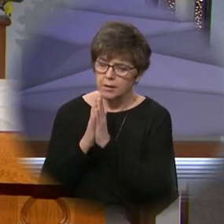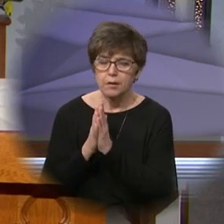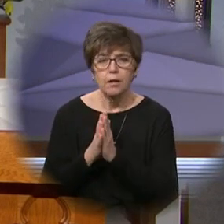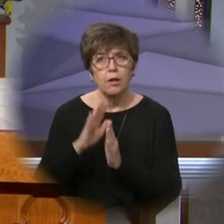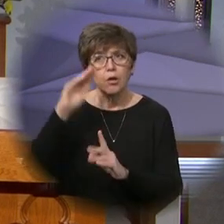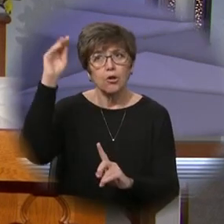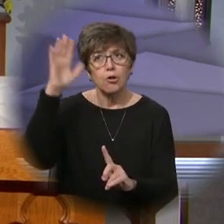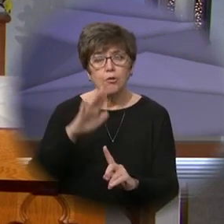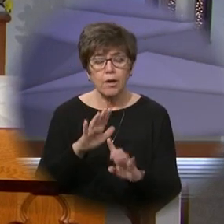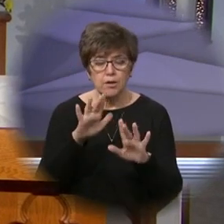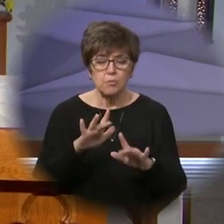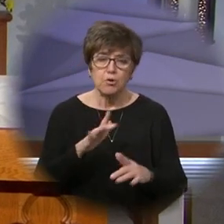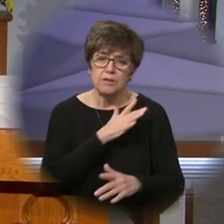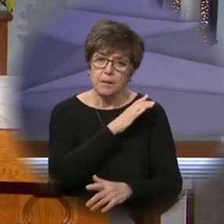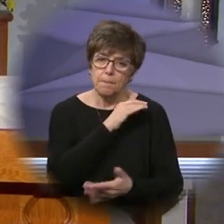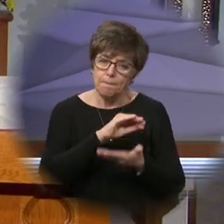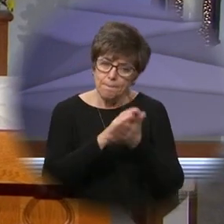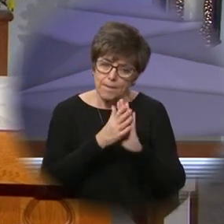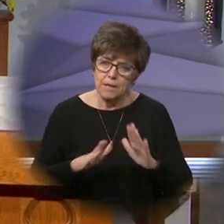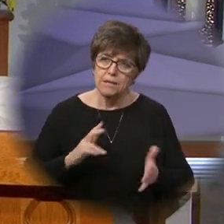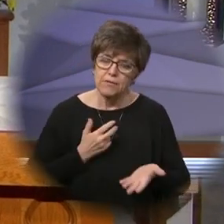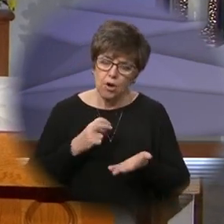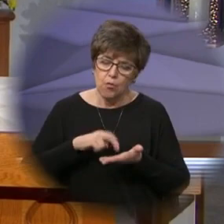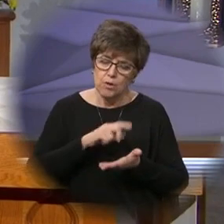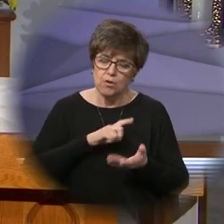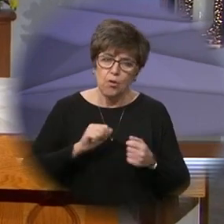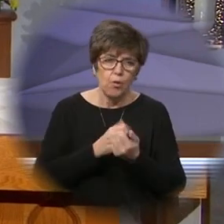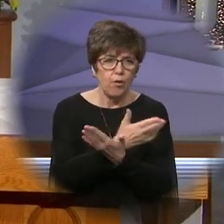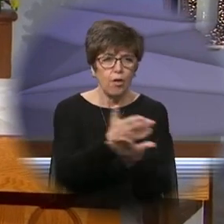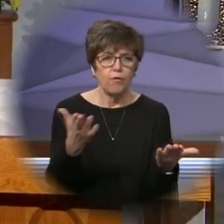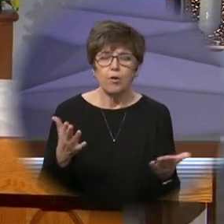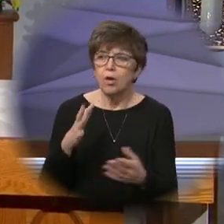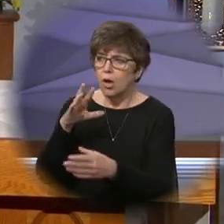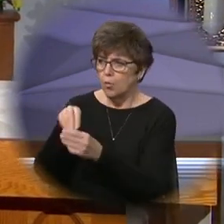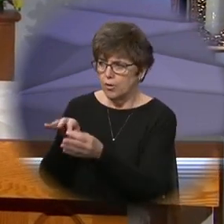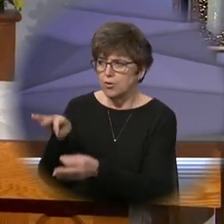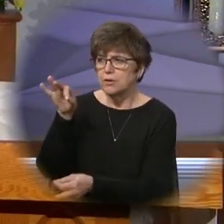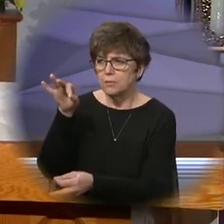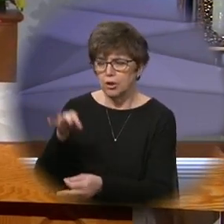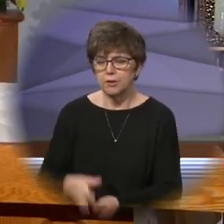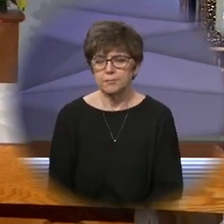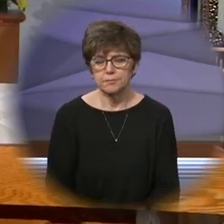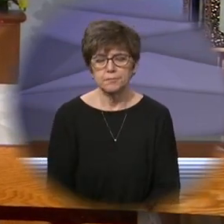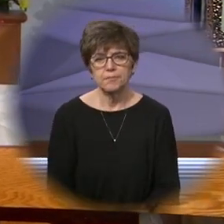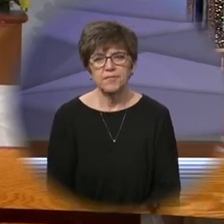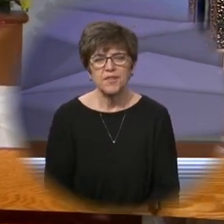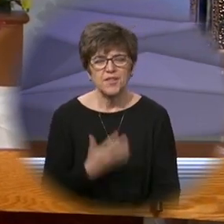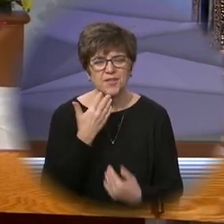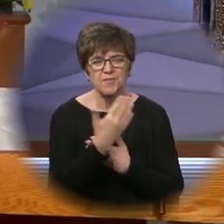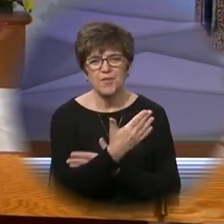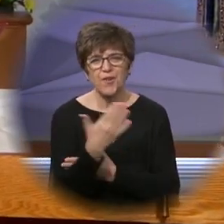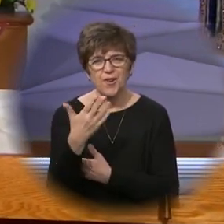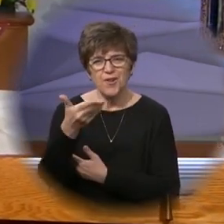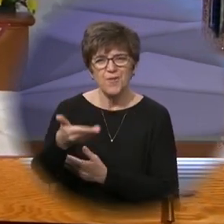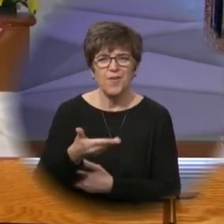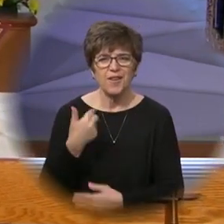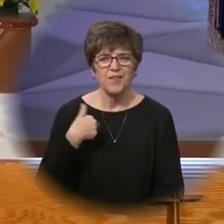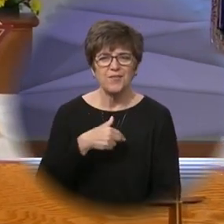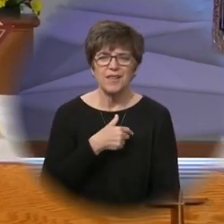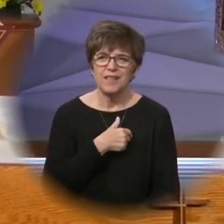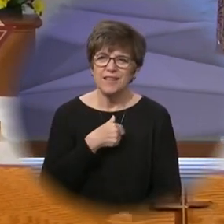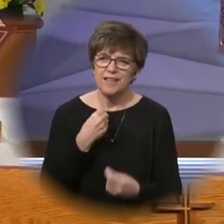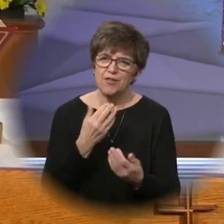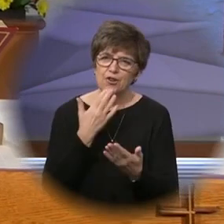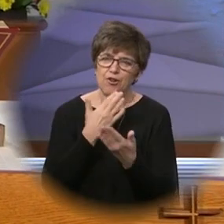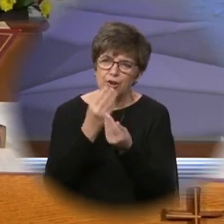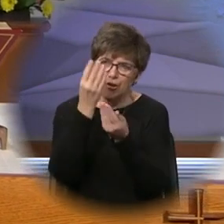May the grace, mercy, and peace of our risen Lord be with all of you. And with your spirit. Good morning and welcome as we, through